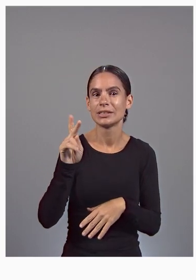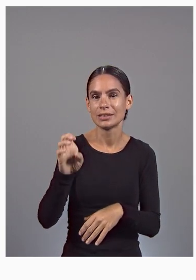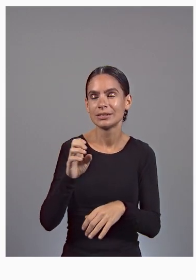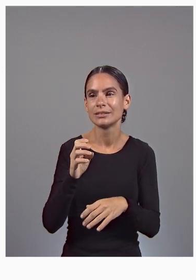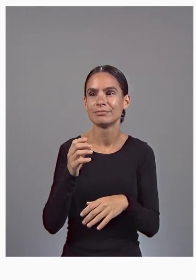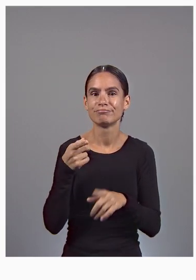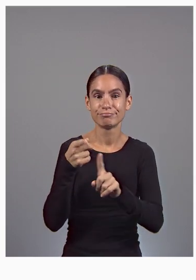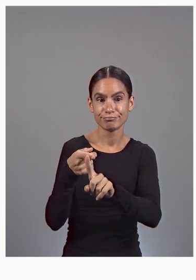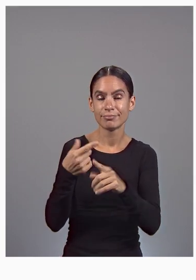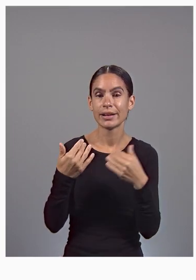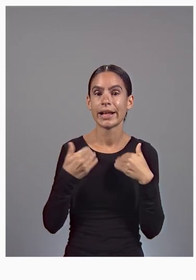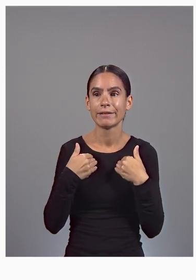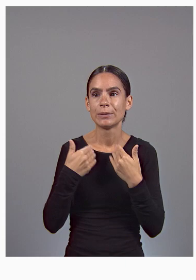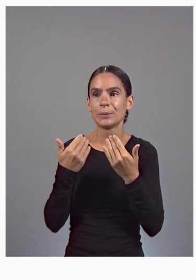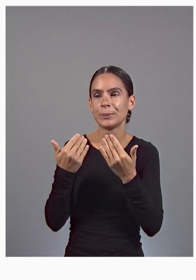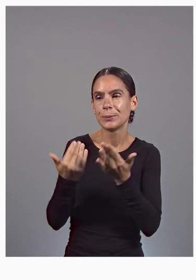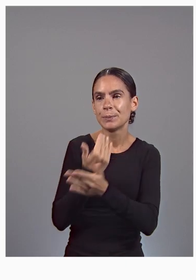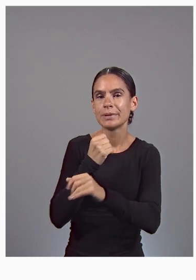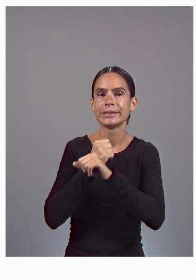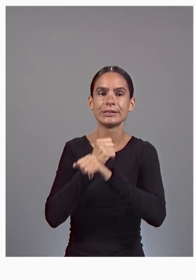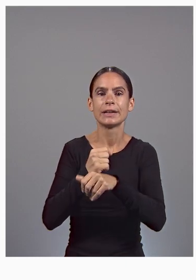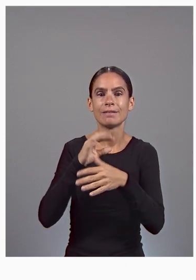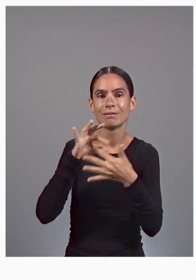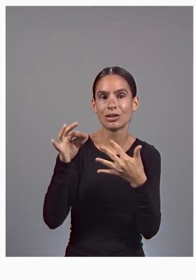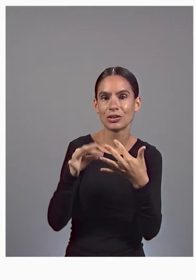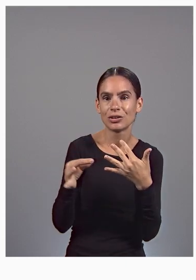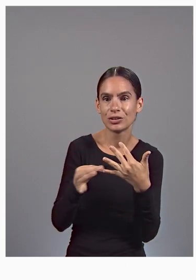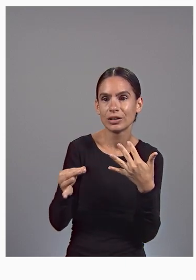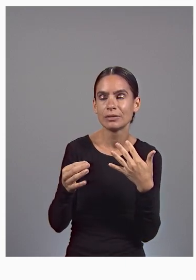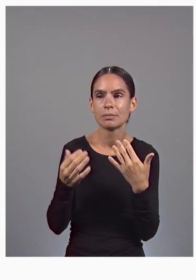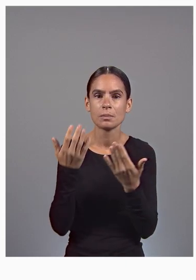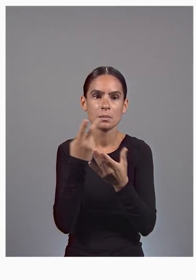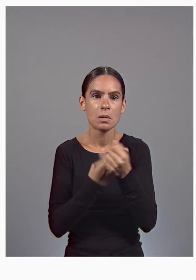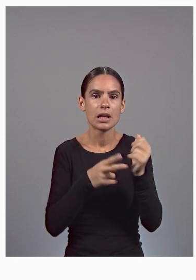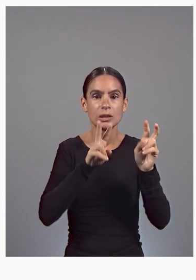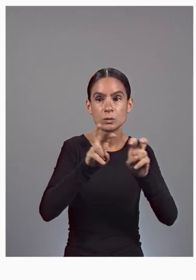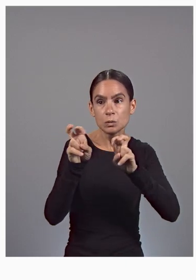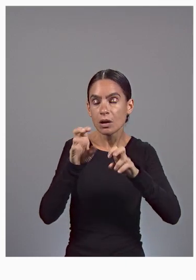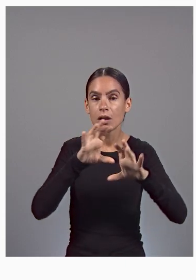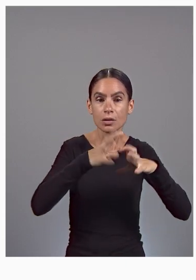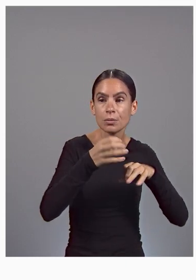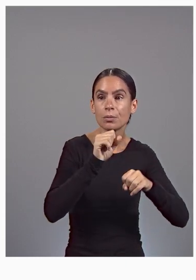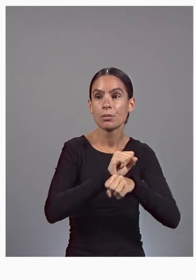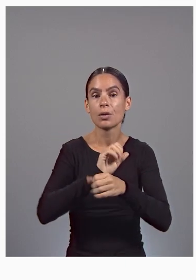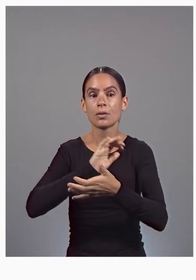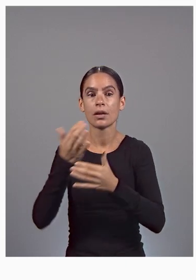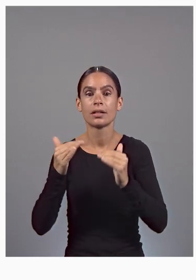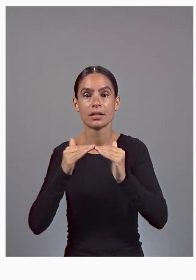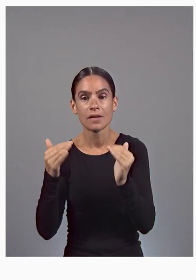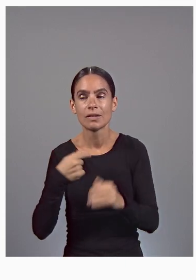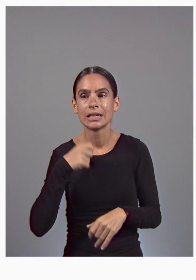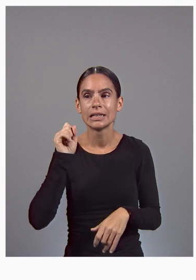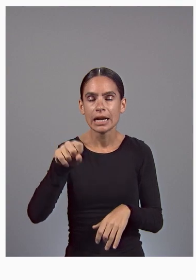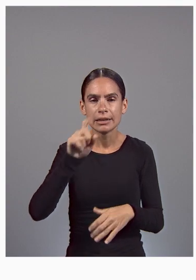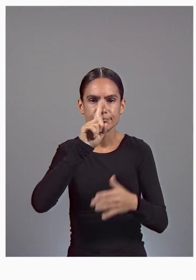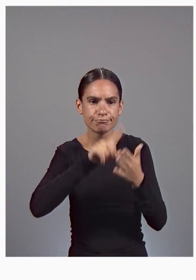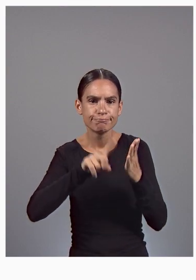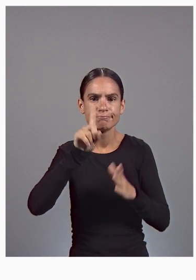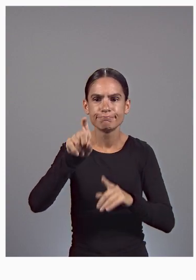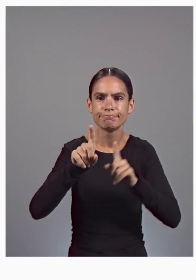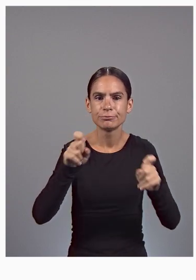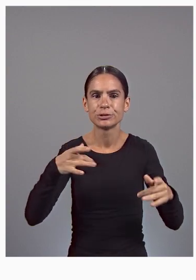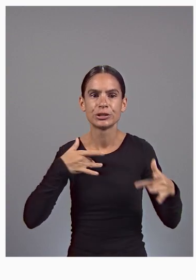see security concerns on both the cluster and workload level. I can dig into any concerns if I need to, including